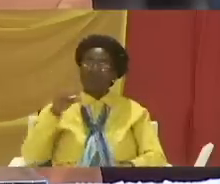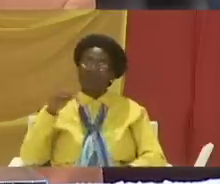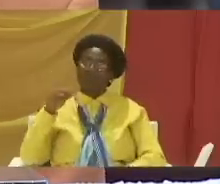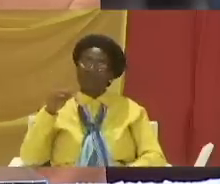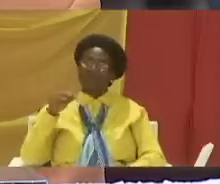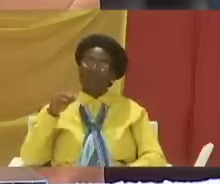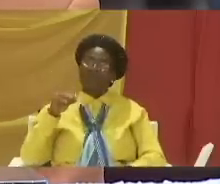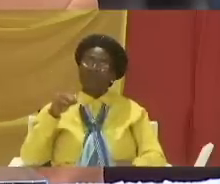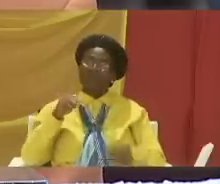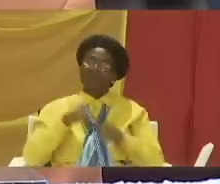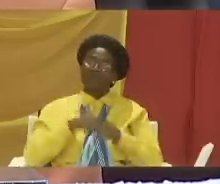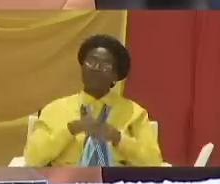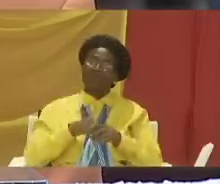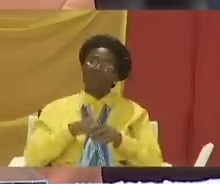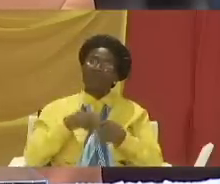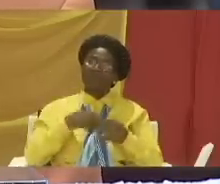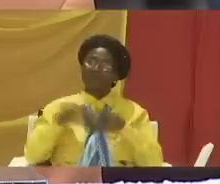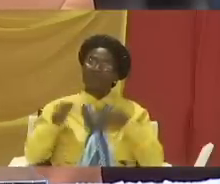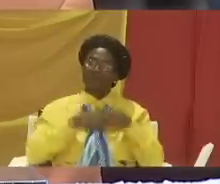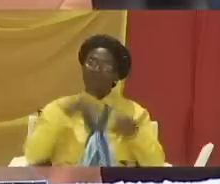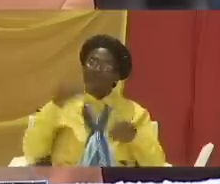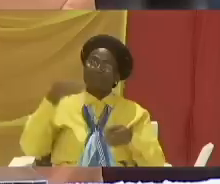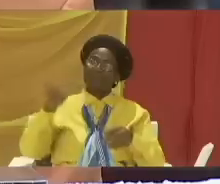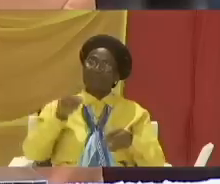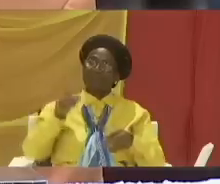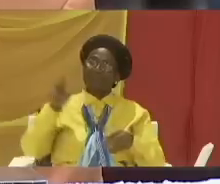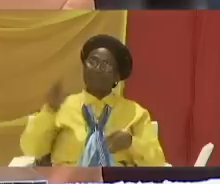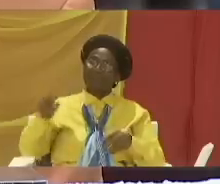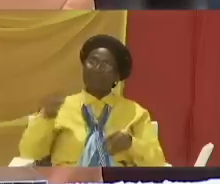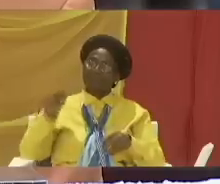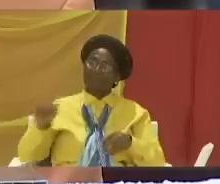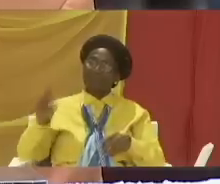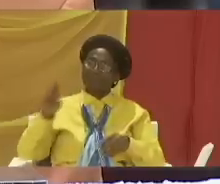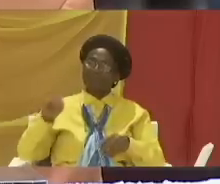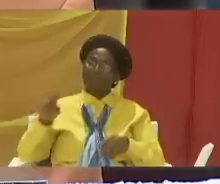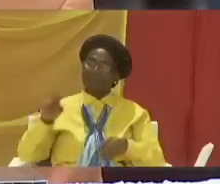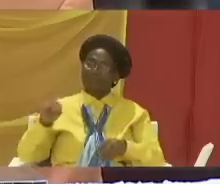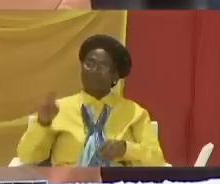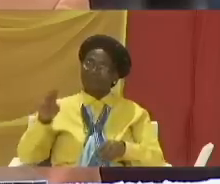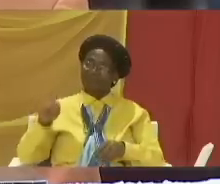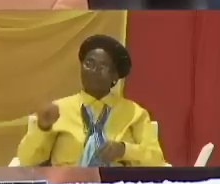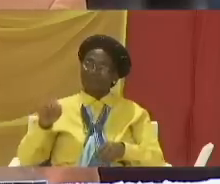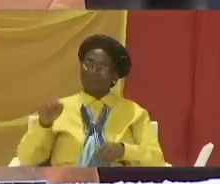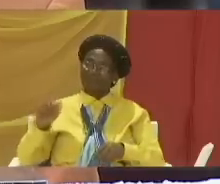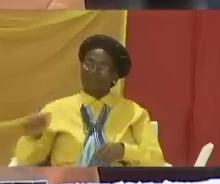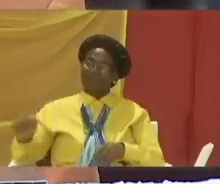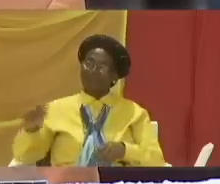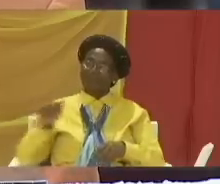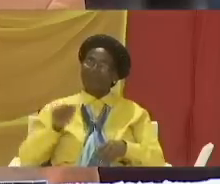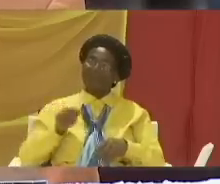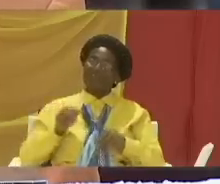In the case of Anna, God sent Eli.